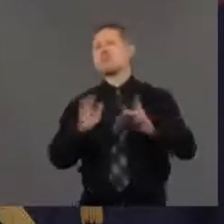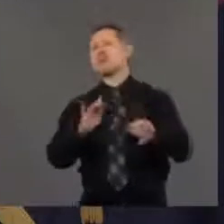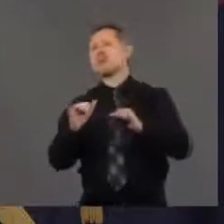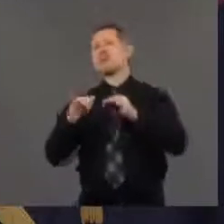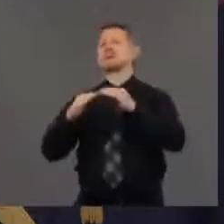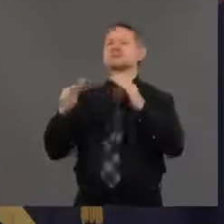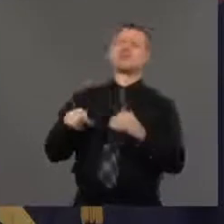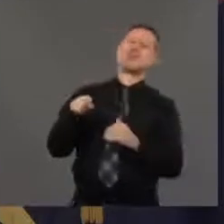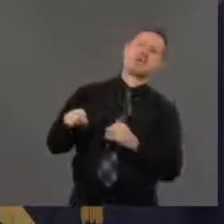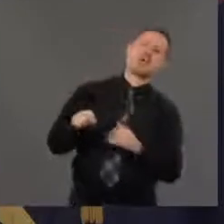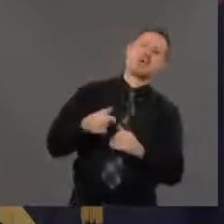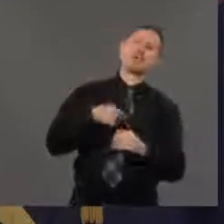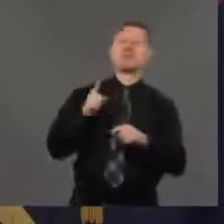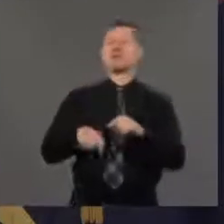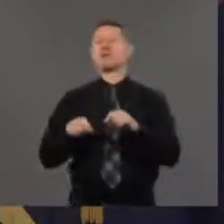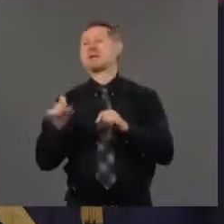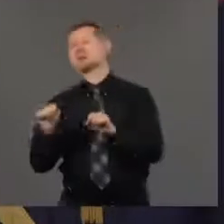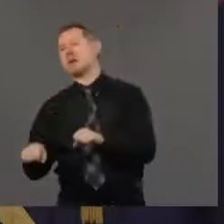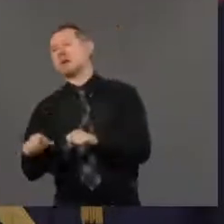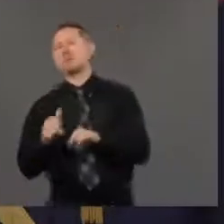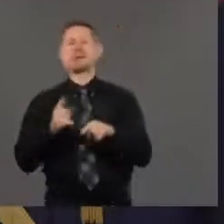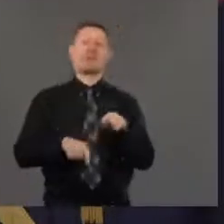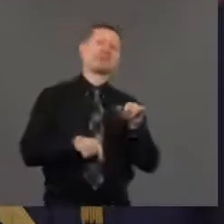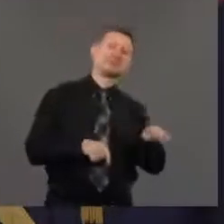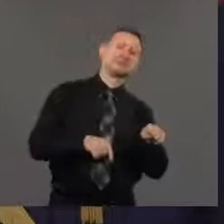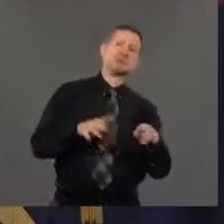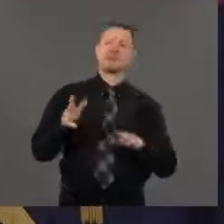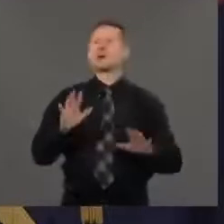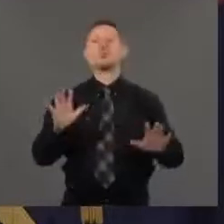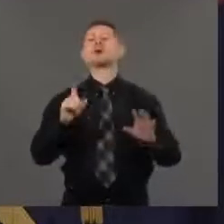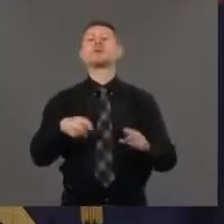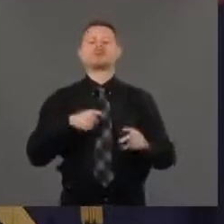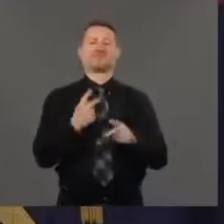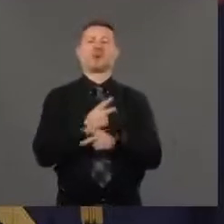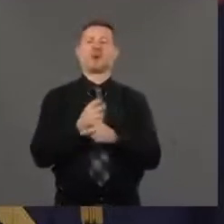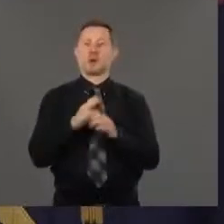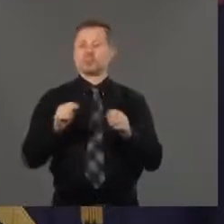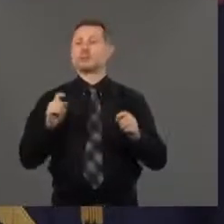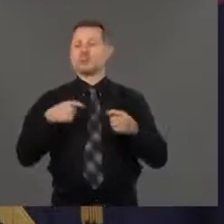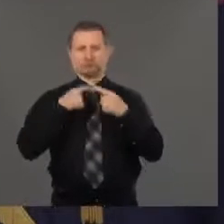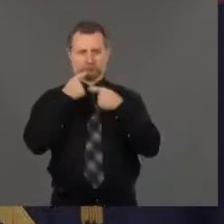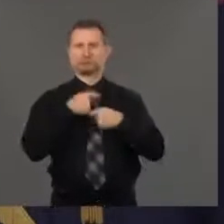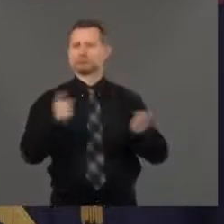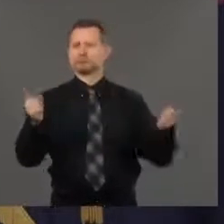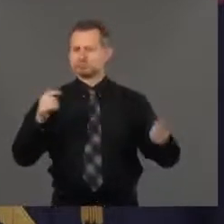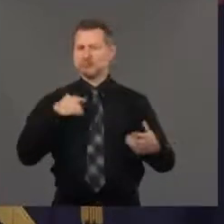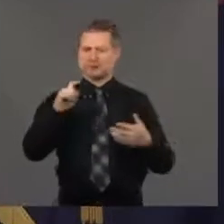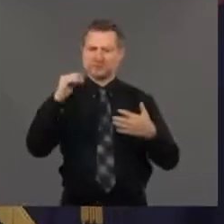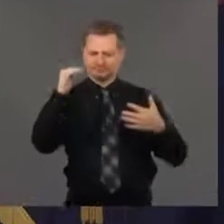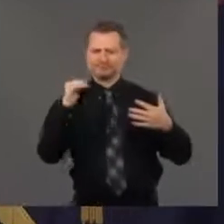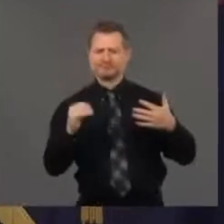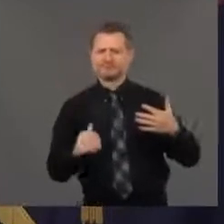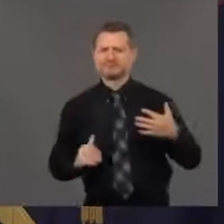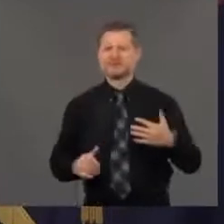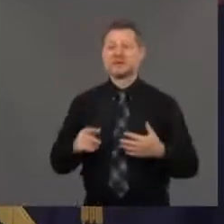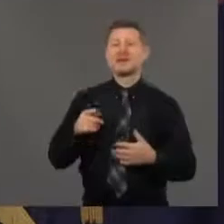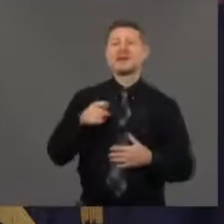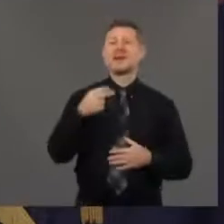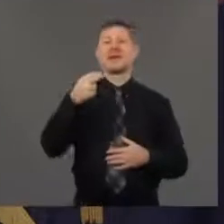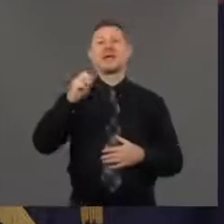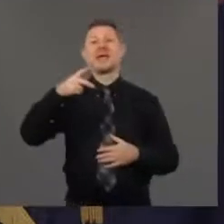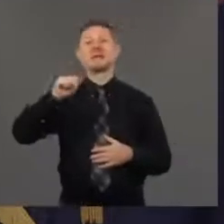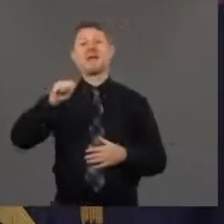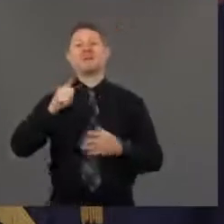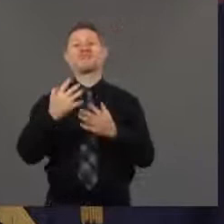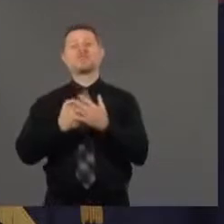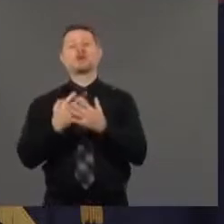it, this doesn't, etc. But we put out guidance. The HEPA filter is the best for those systems